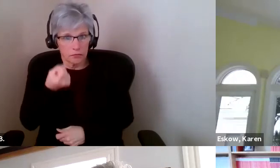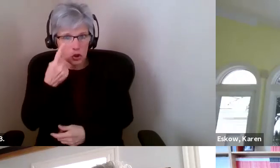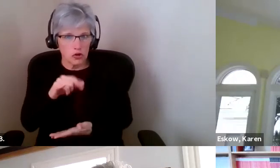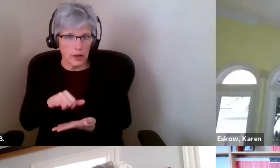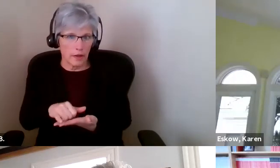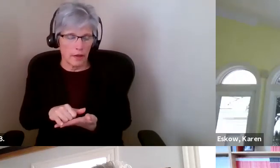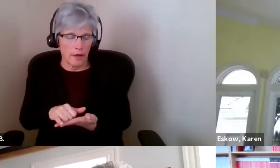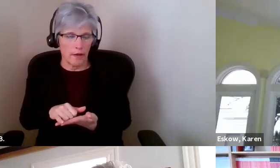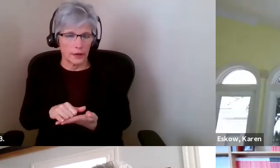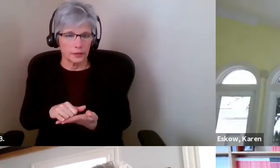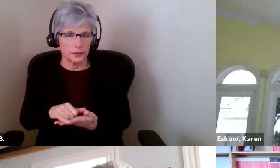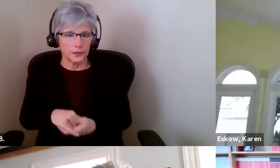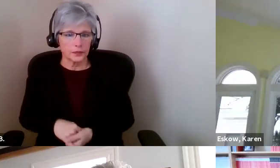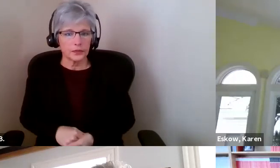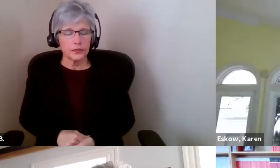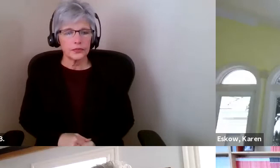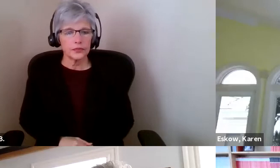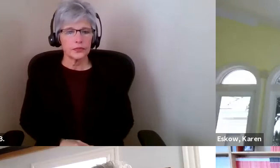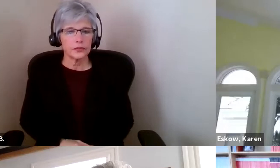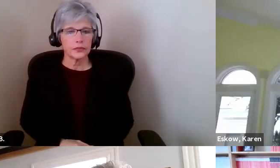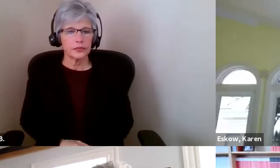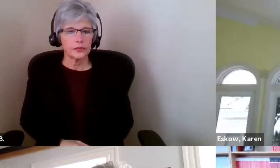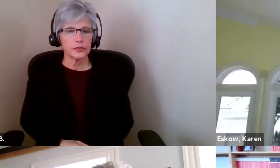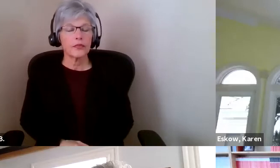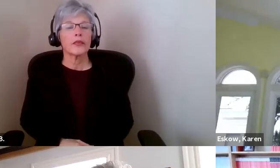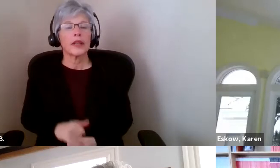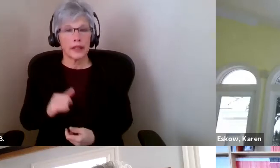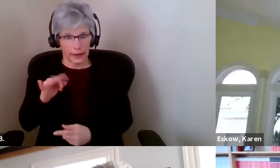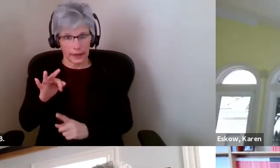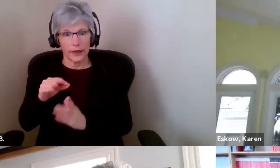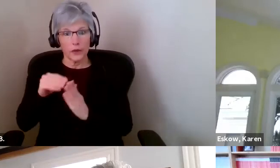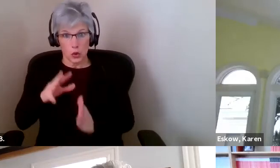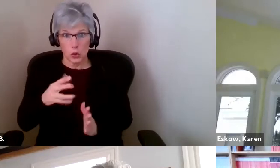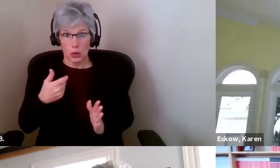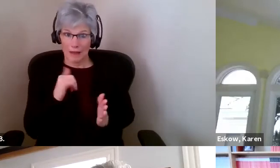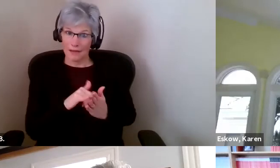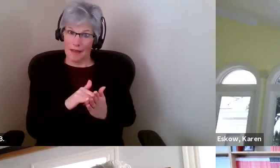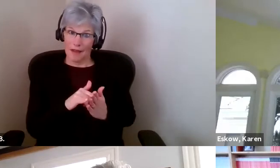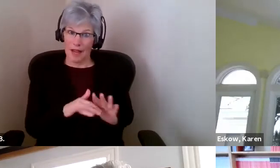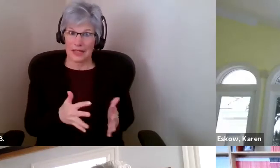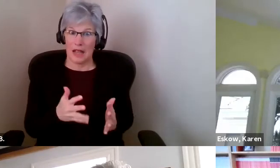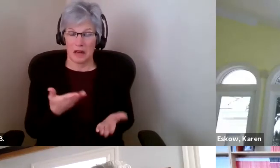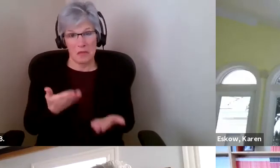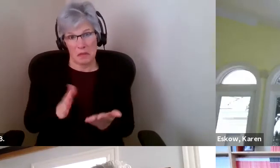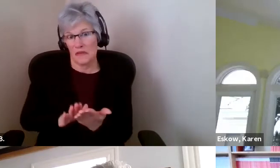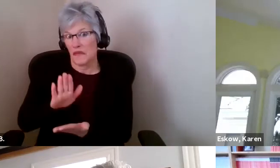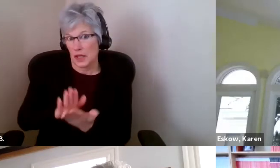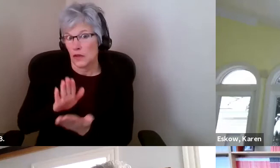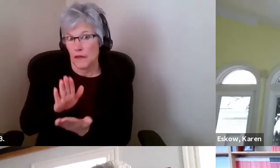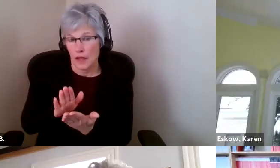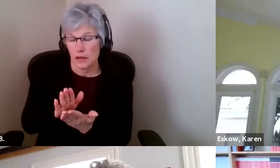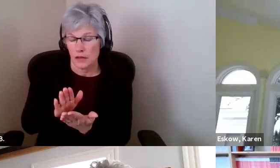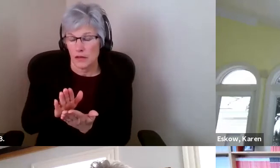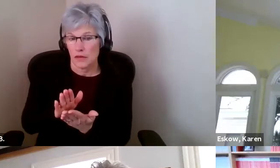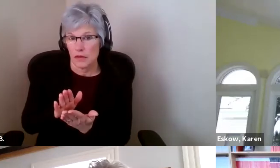think if they have that anxiety, even being face-to-face, well, I do think they, you know, we need to